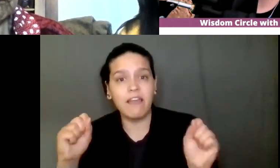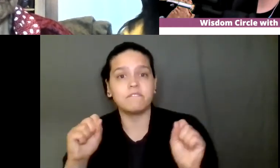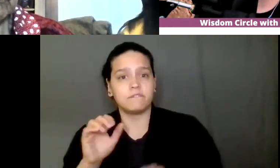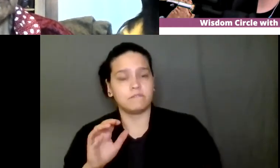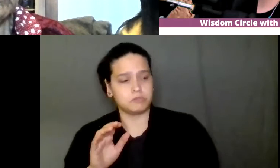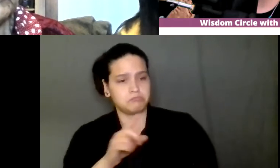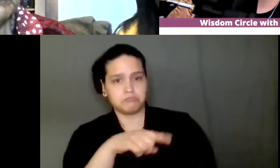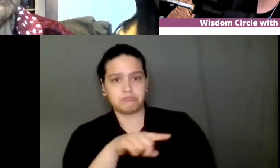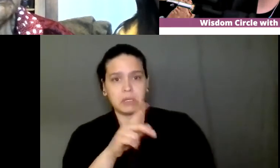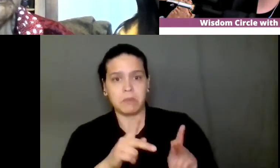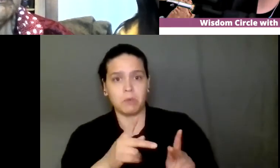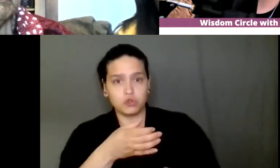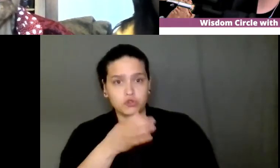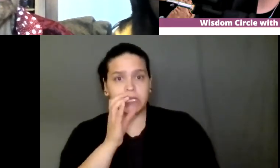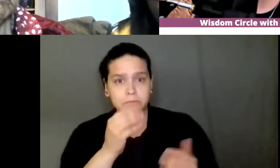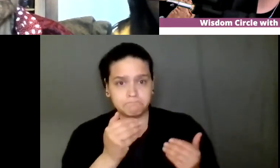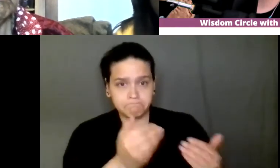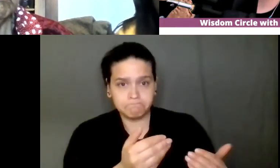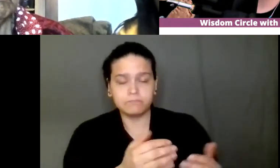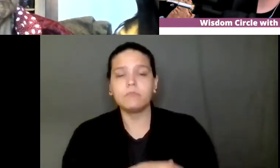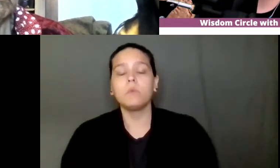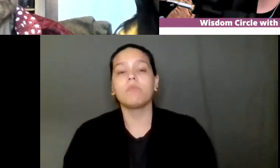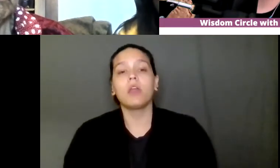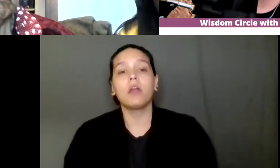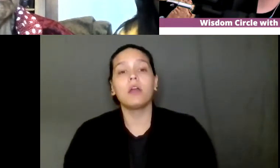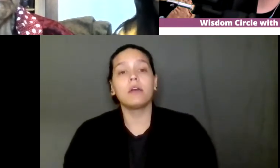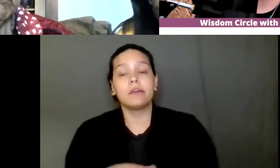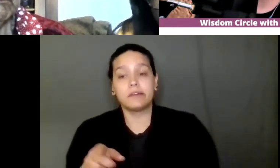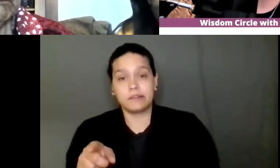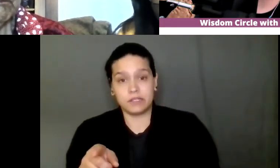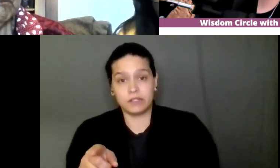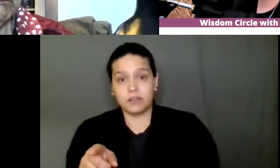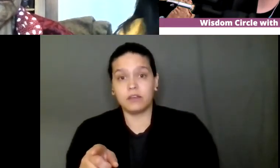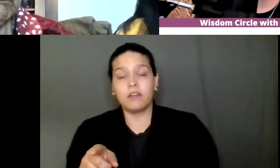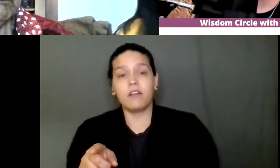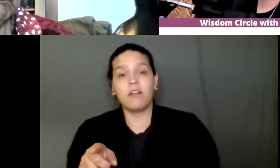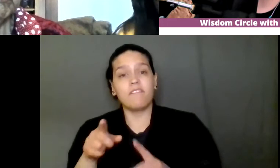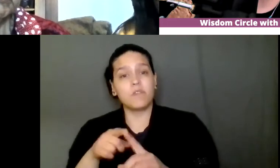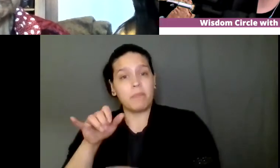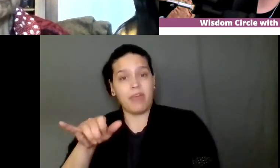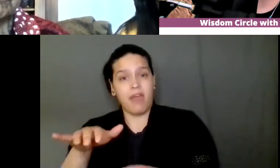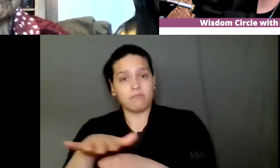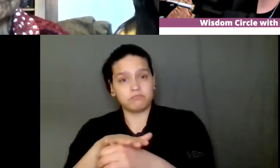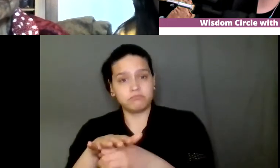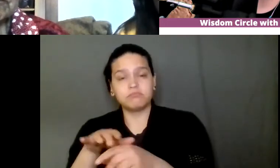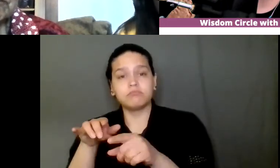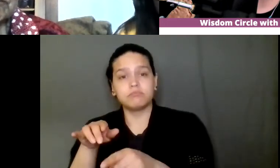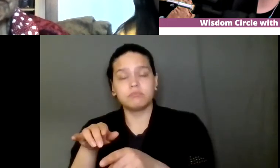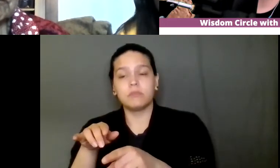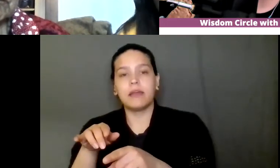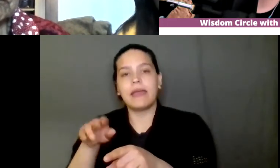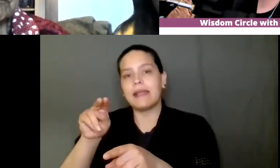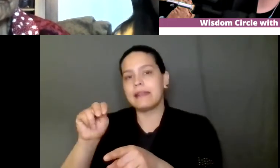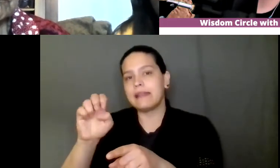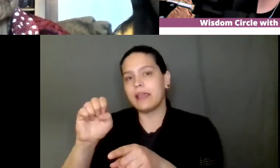people with the group that she was traveling with. So that from there, that near water was born. That woman was